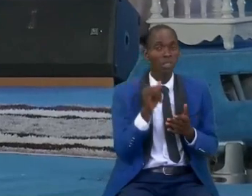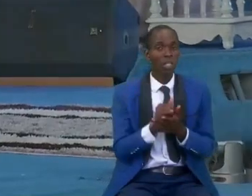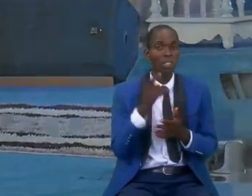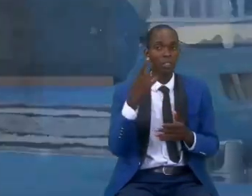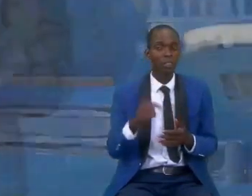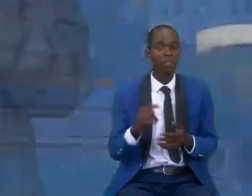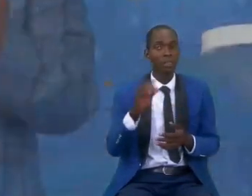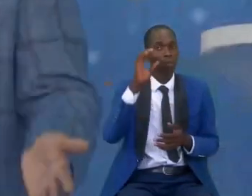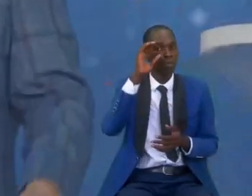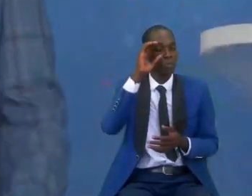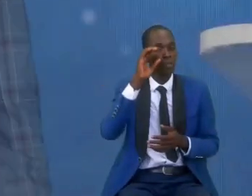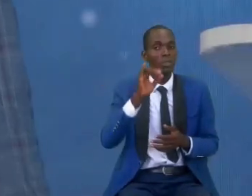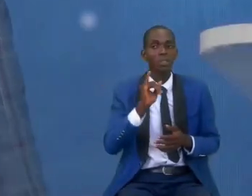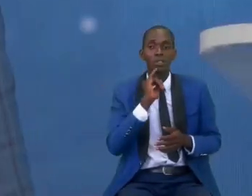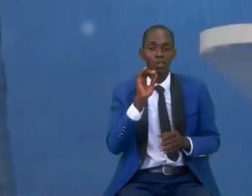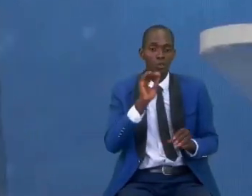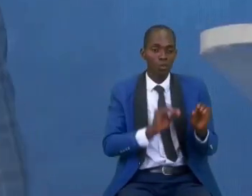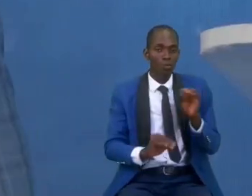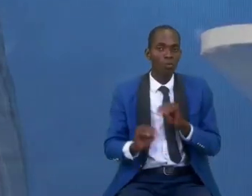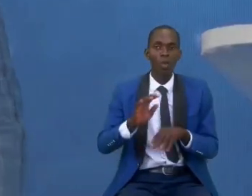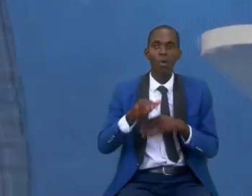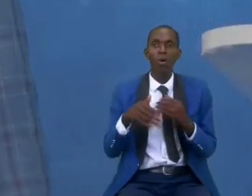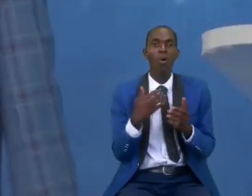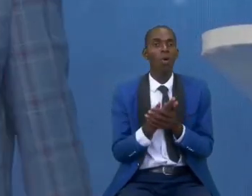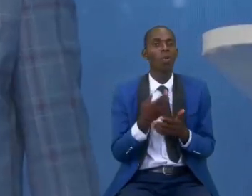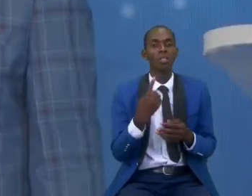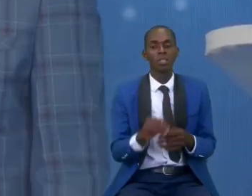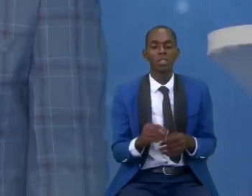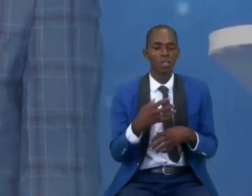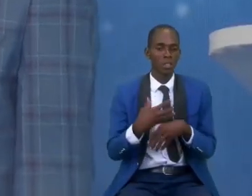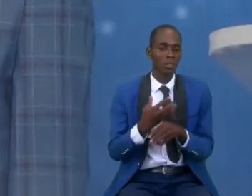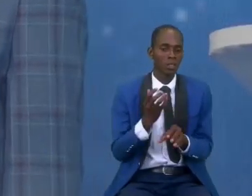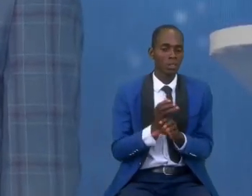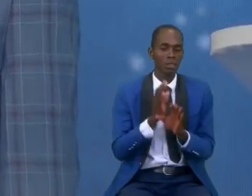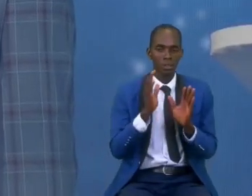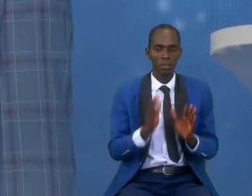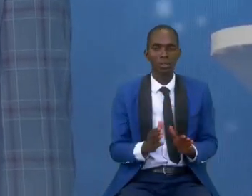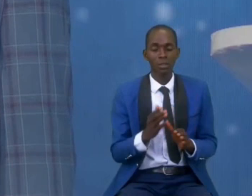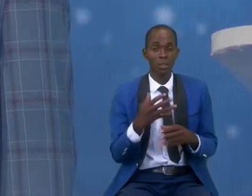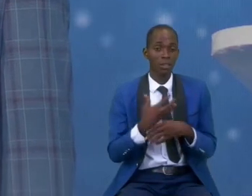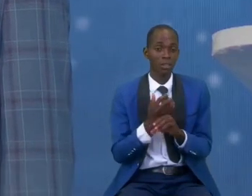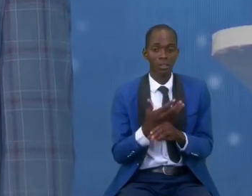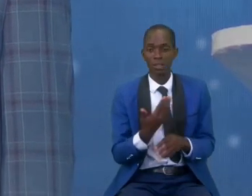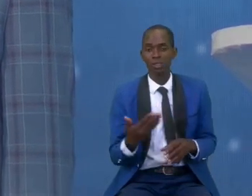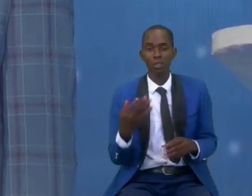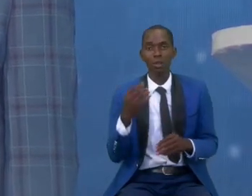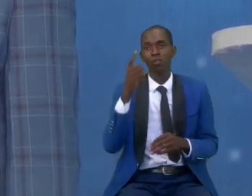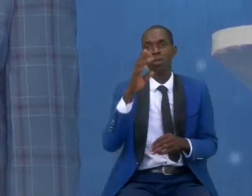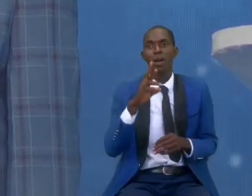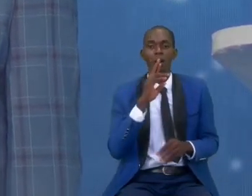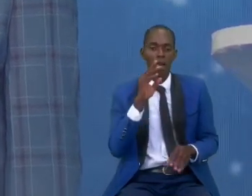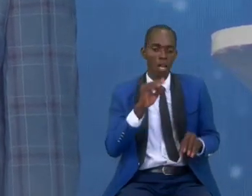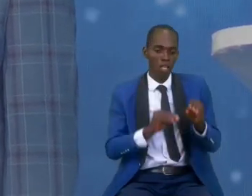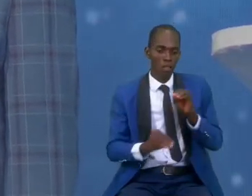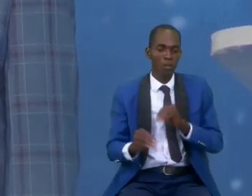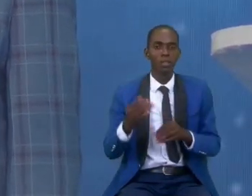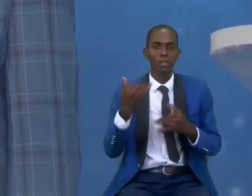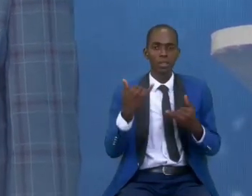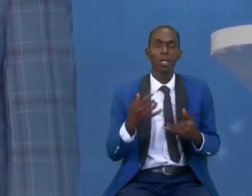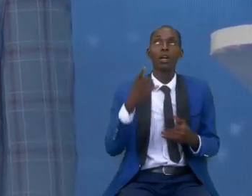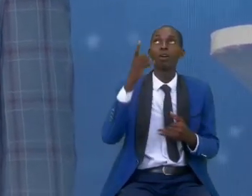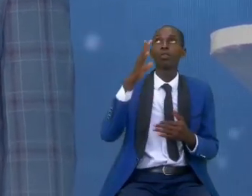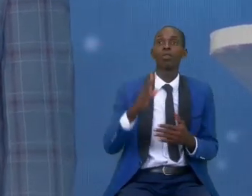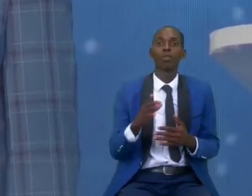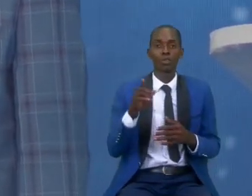God are contributing. And now you were created by God, you will contribute to the progress